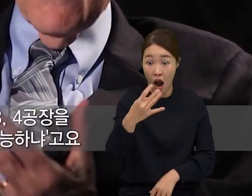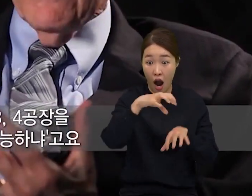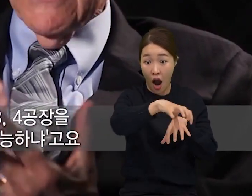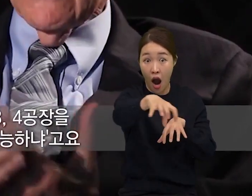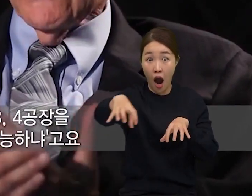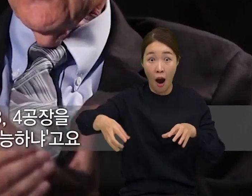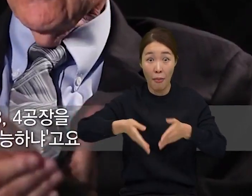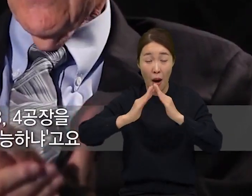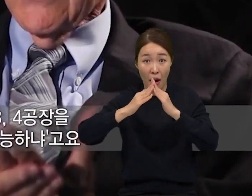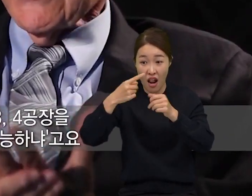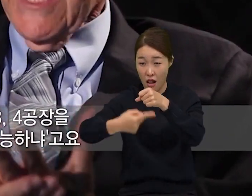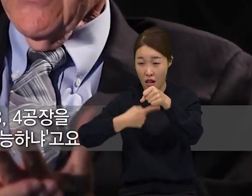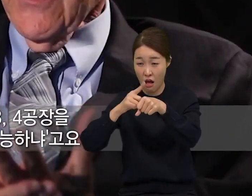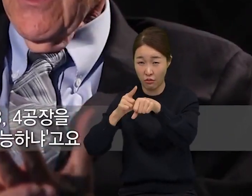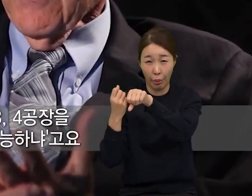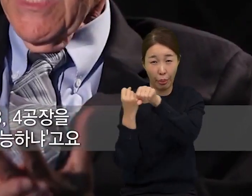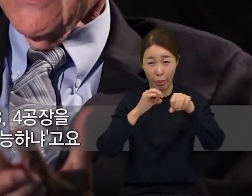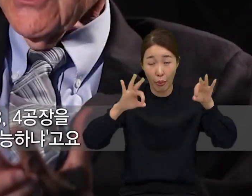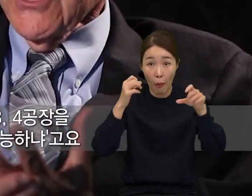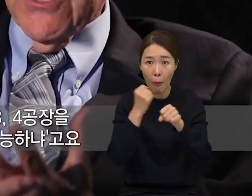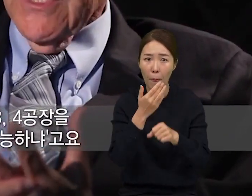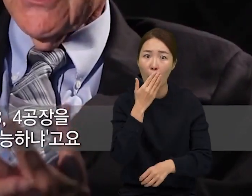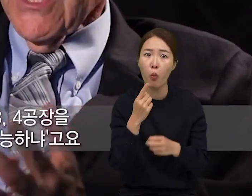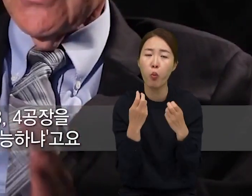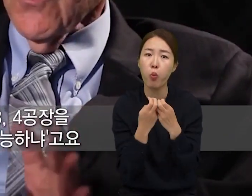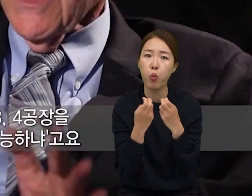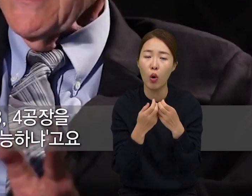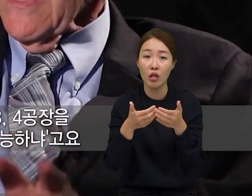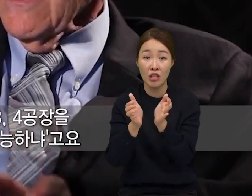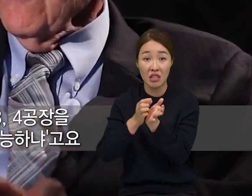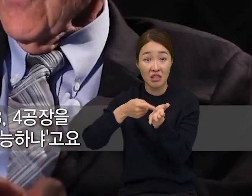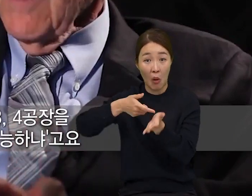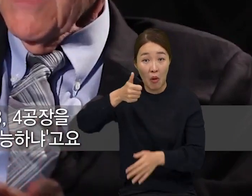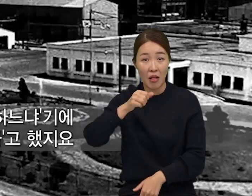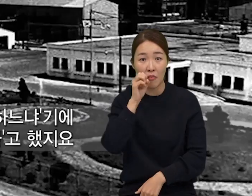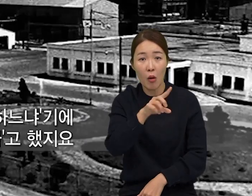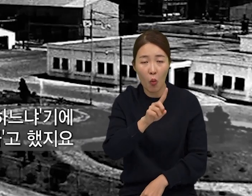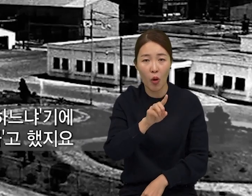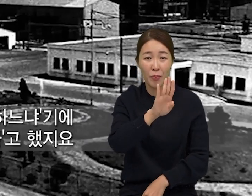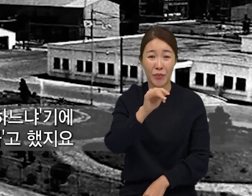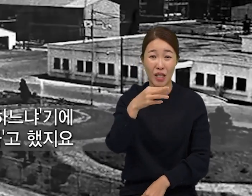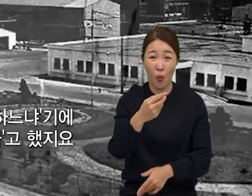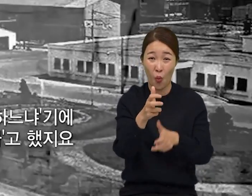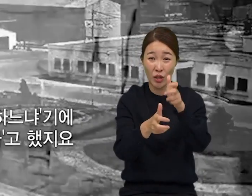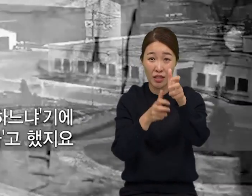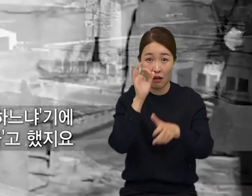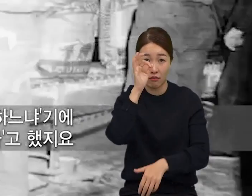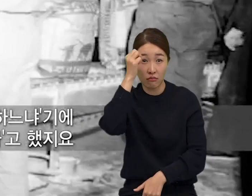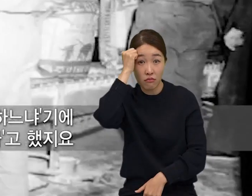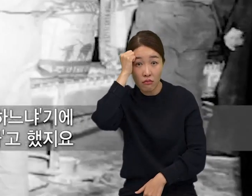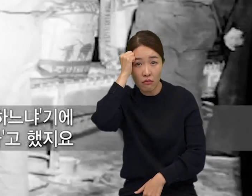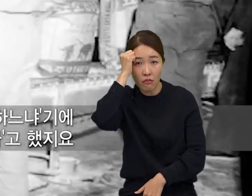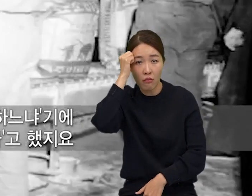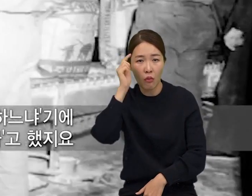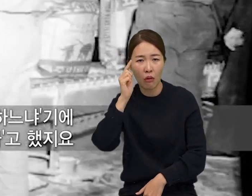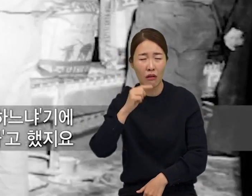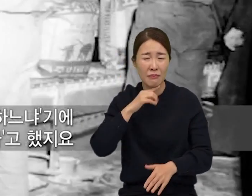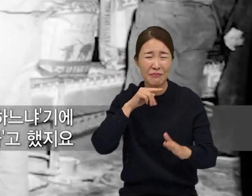you build 2 state-of-the-art plants a year ahead of schedule? Where did that come from? He said, you remember the